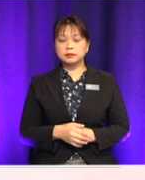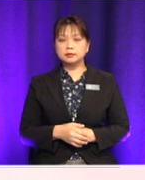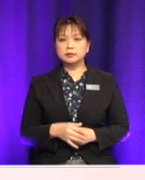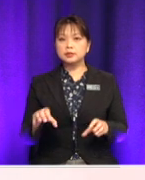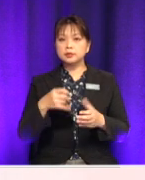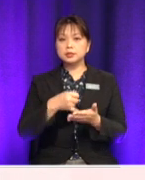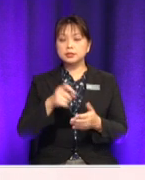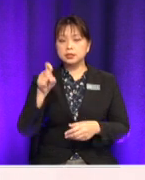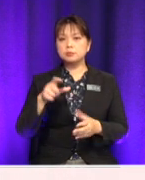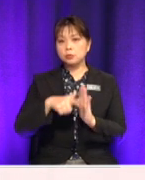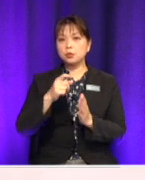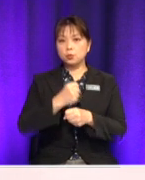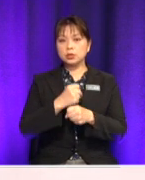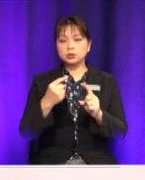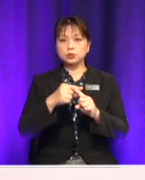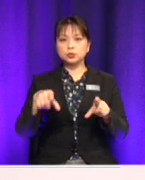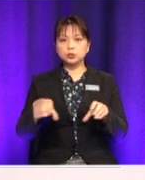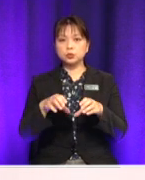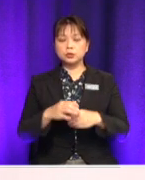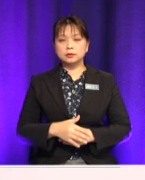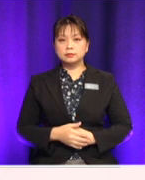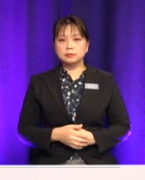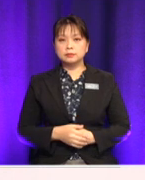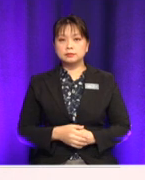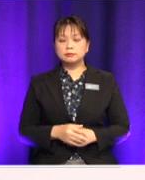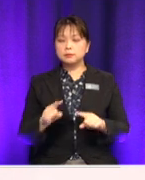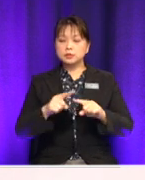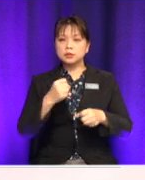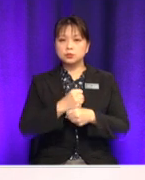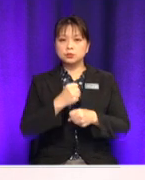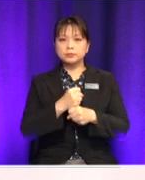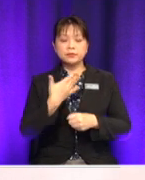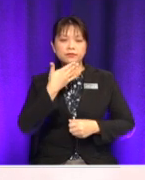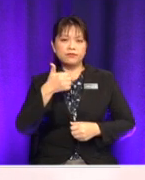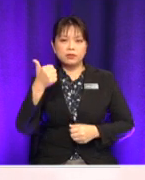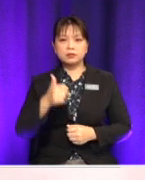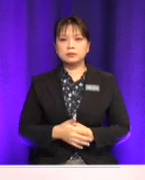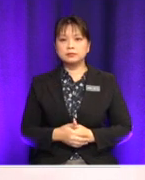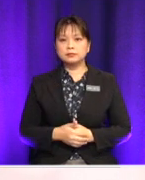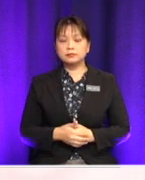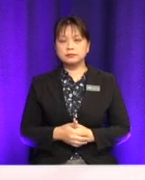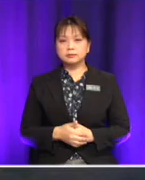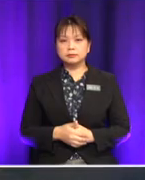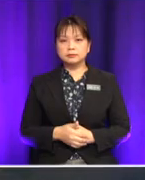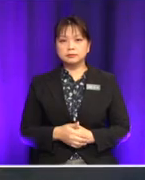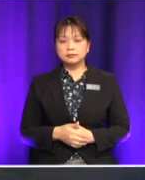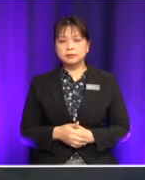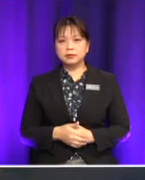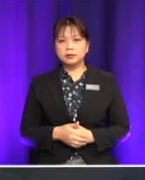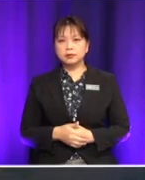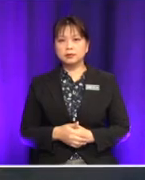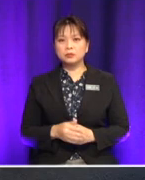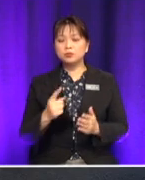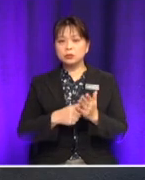I don't think so. As long as it's sunny, it works perfectly. It doesn't really work very well when it's windy, though. Will that be a